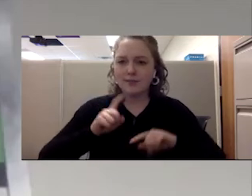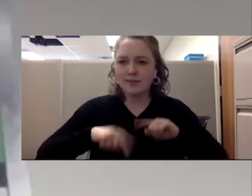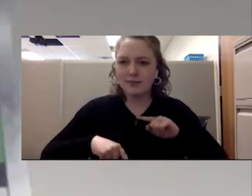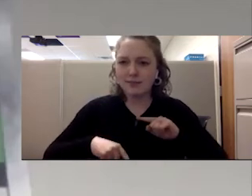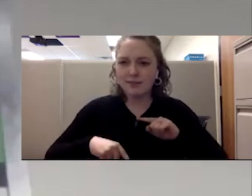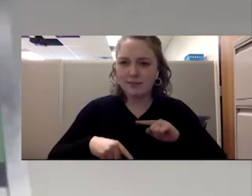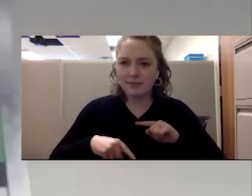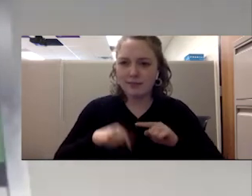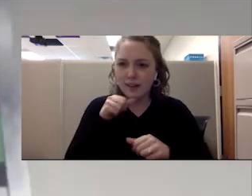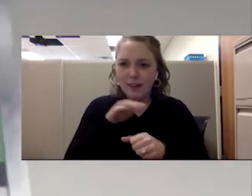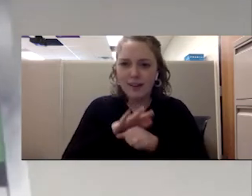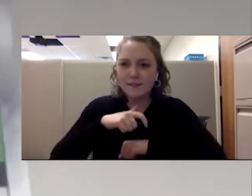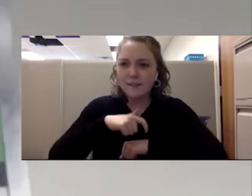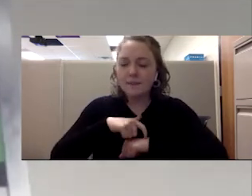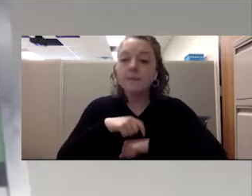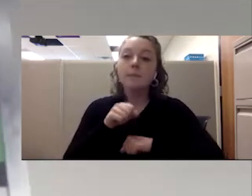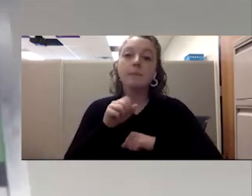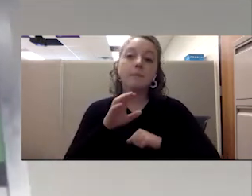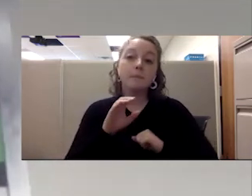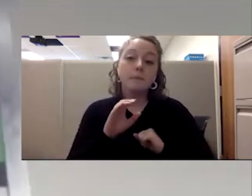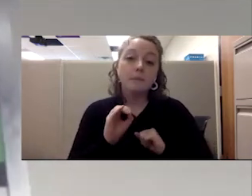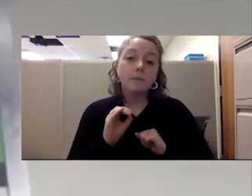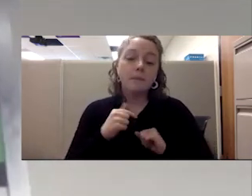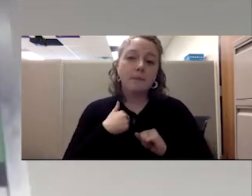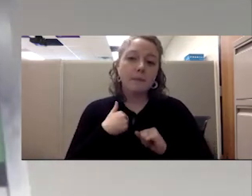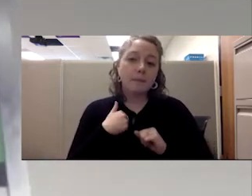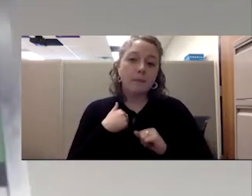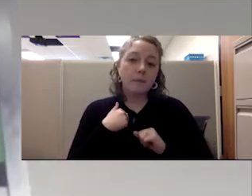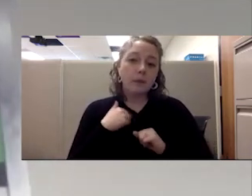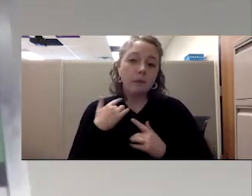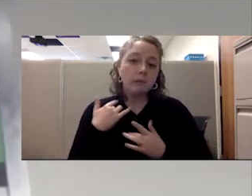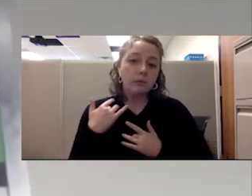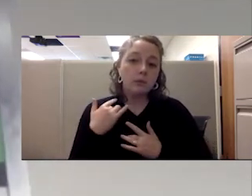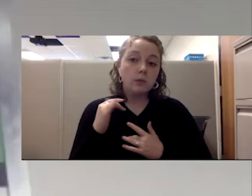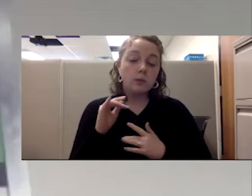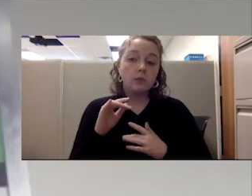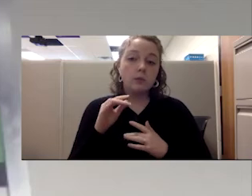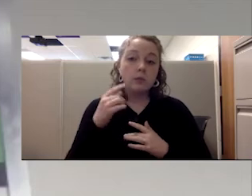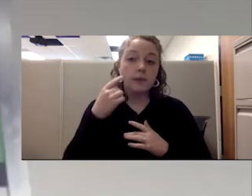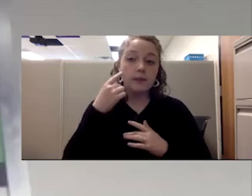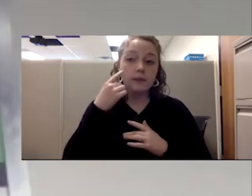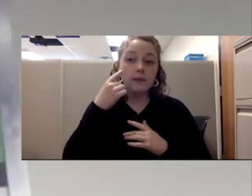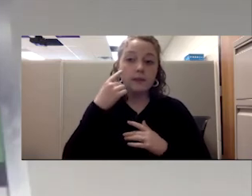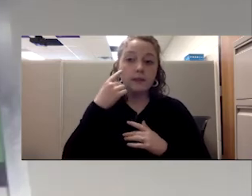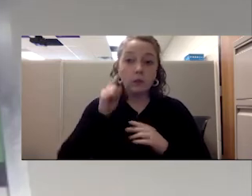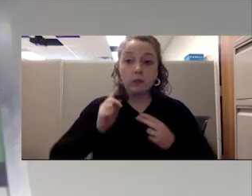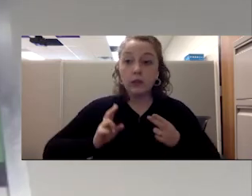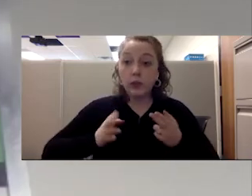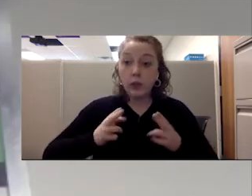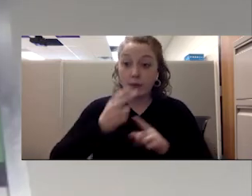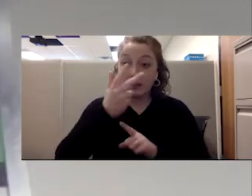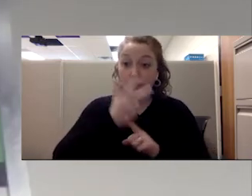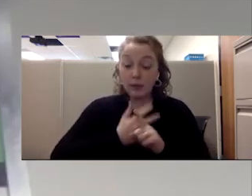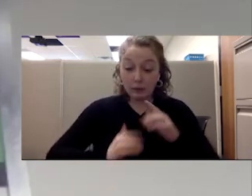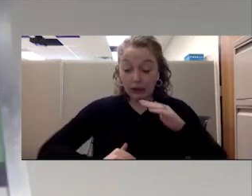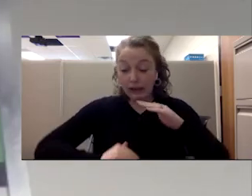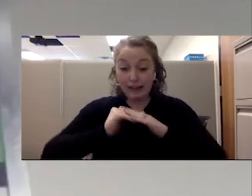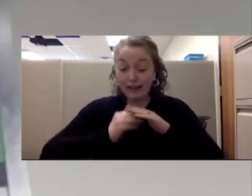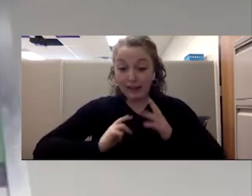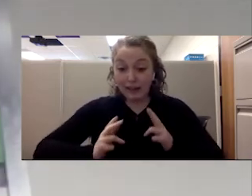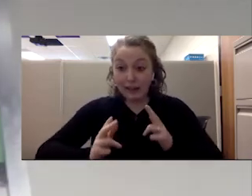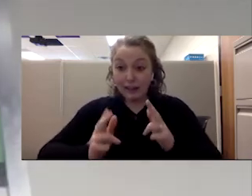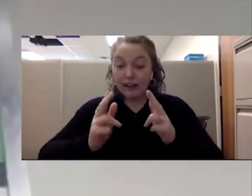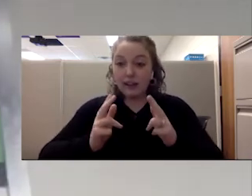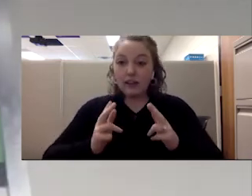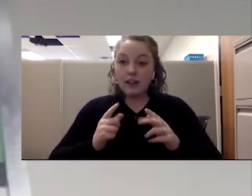us somehow limiting what it can be long-term, because we only allow ourselves this little corner of the property to